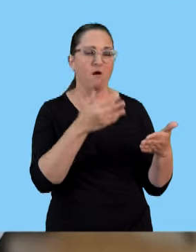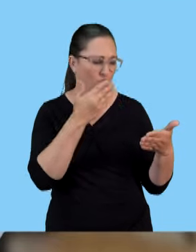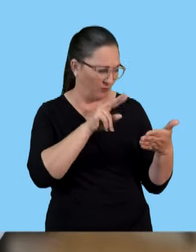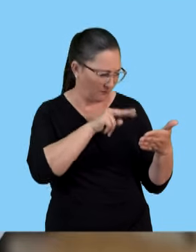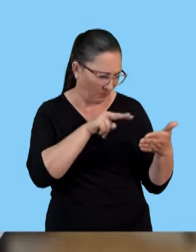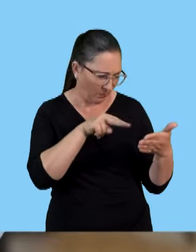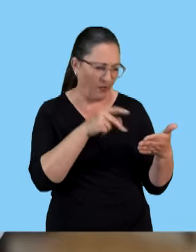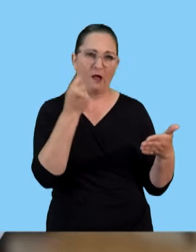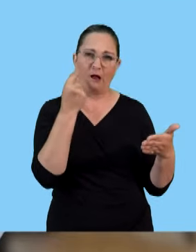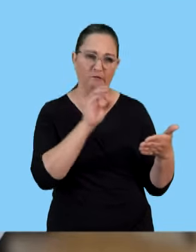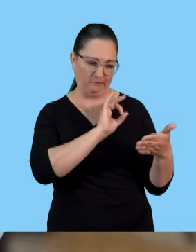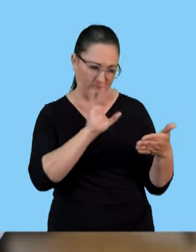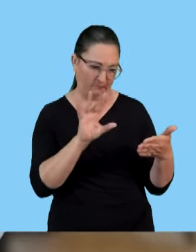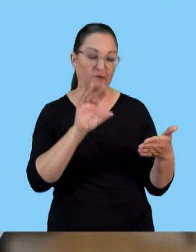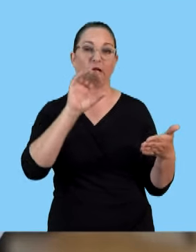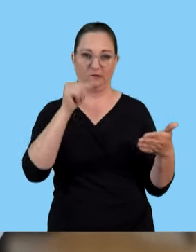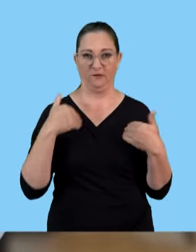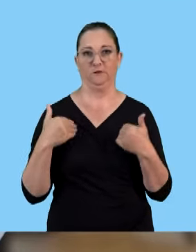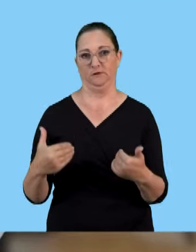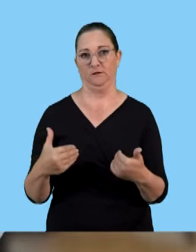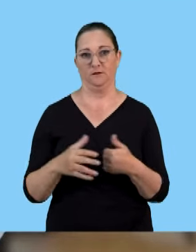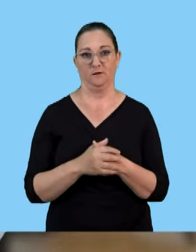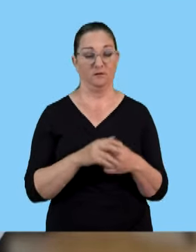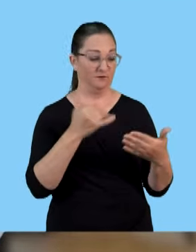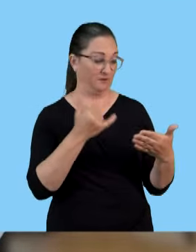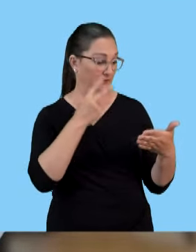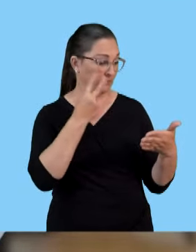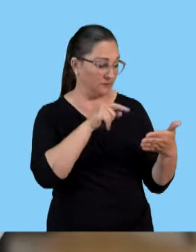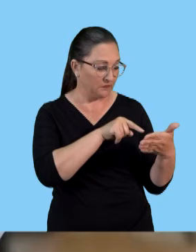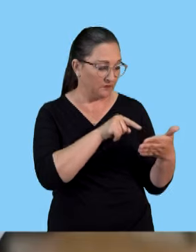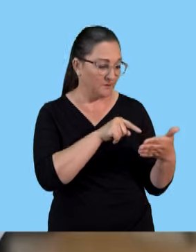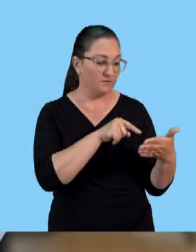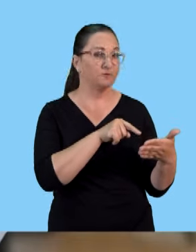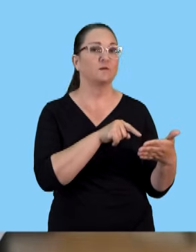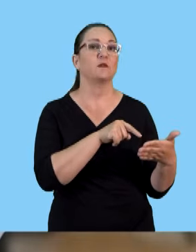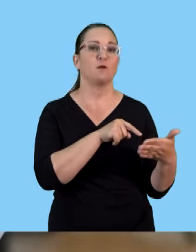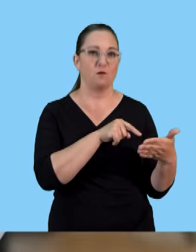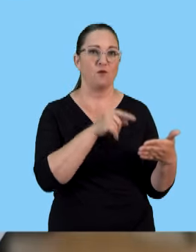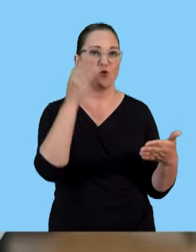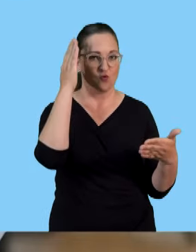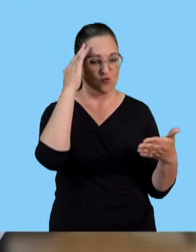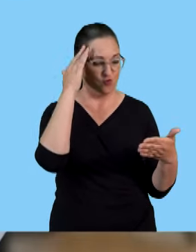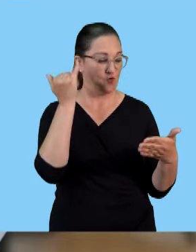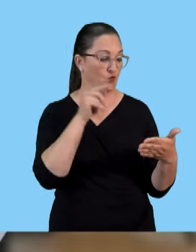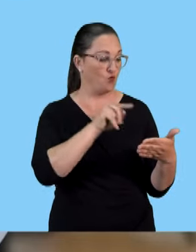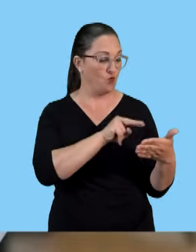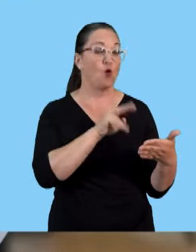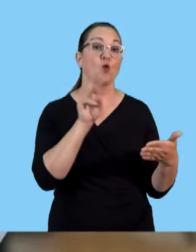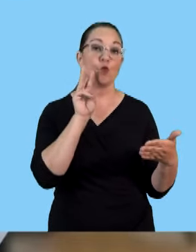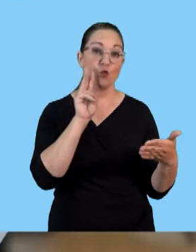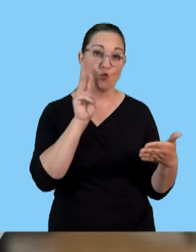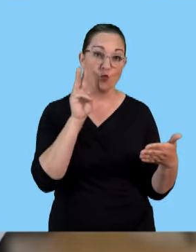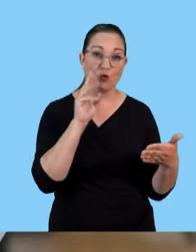context, understand everything that is given to you. So in this case, we are looking at this. We know now that we are working